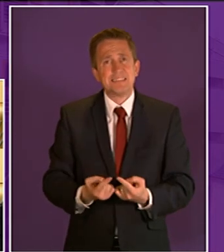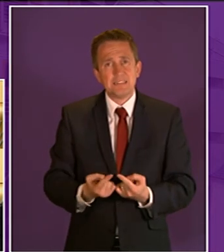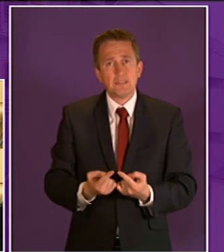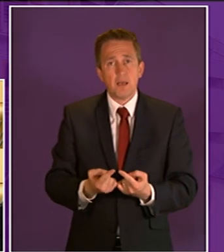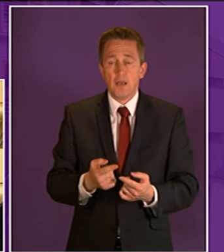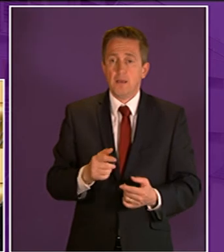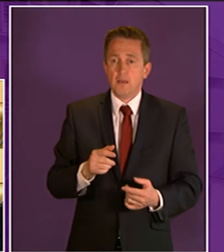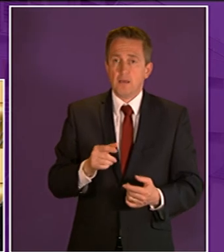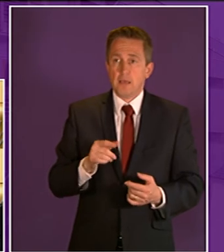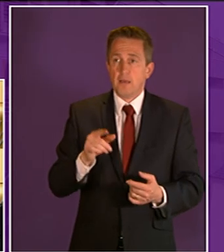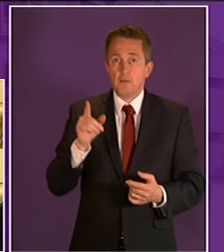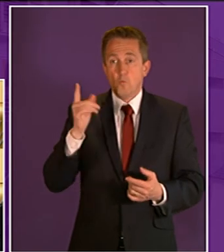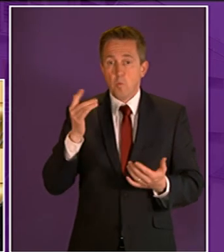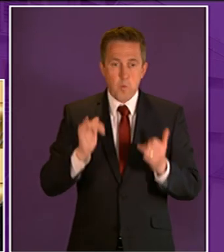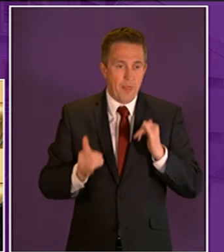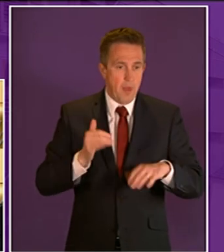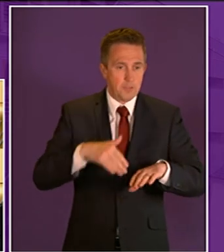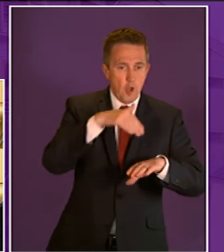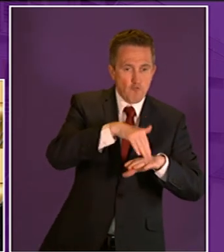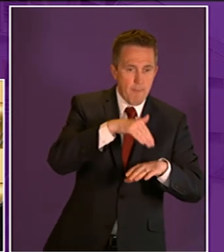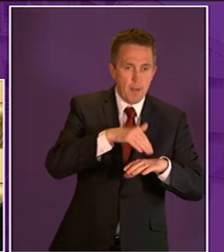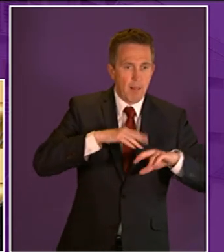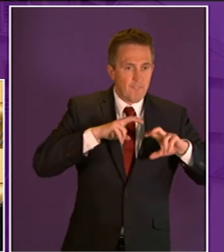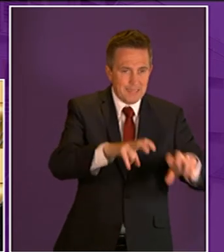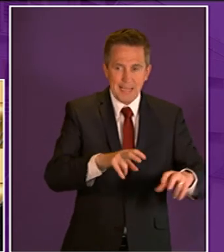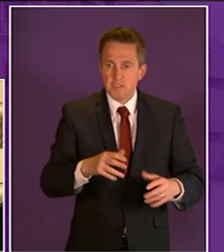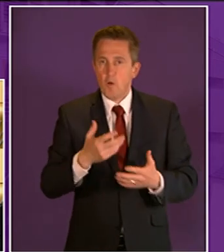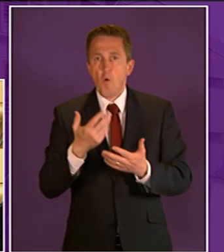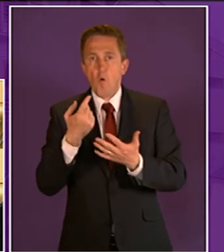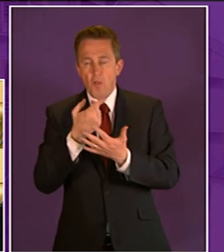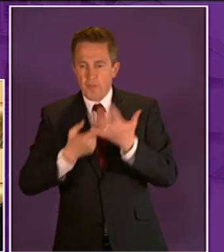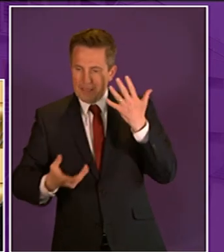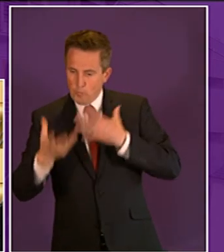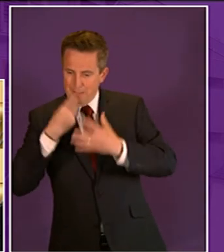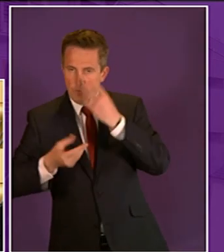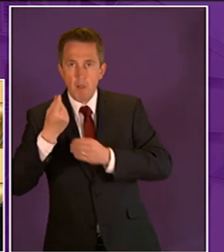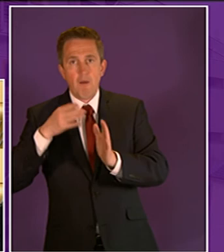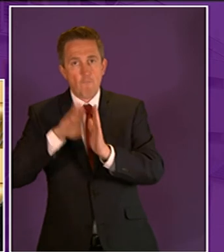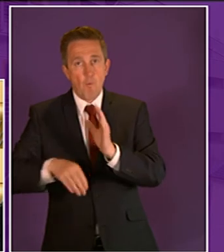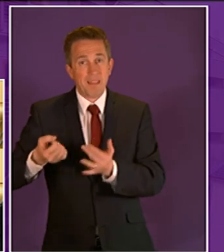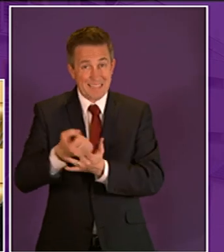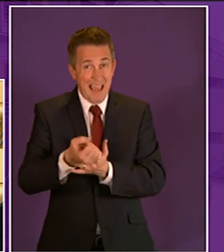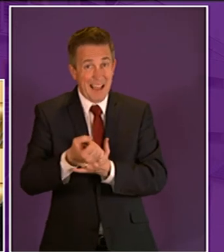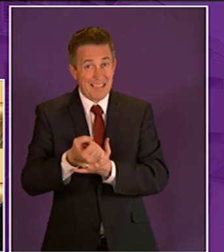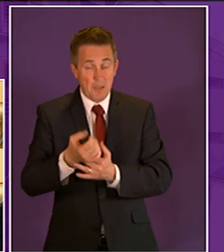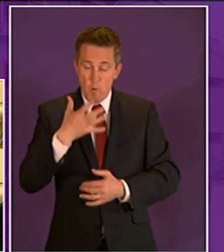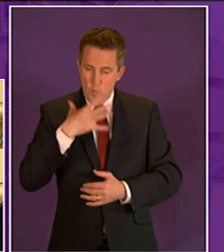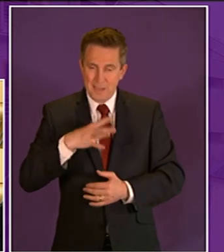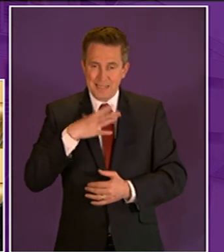it's the criminal investigation or indeed the lessons learned and the resilience of our systems that we draw on